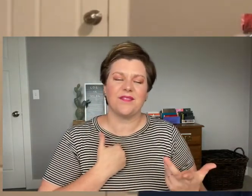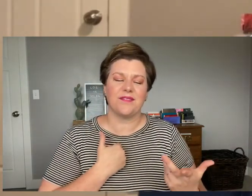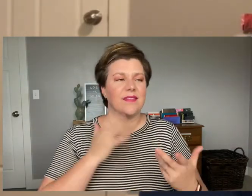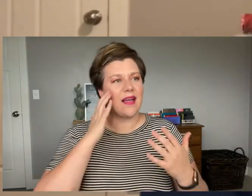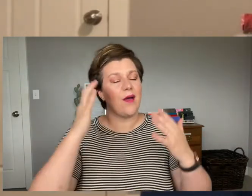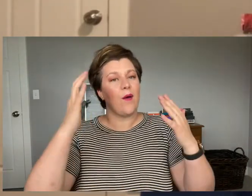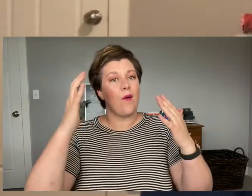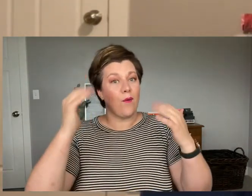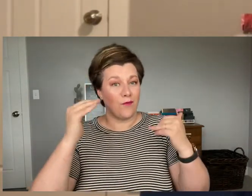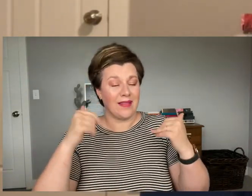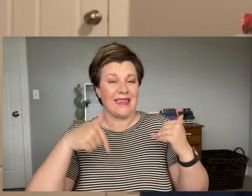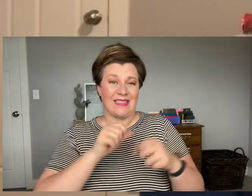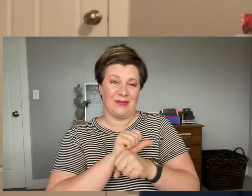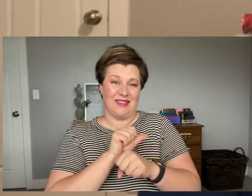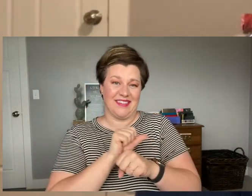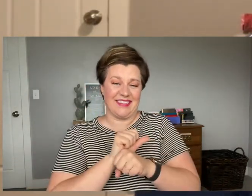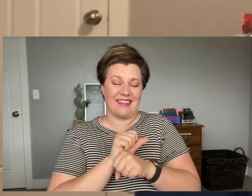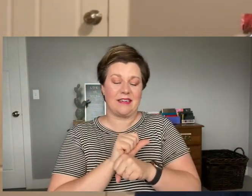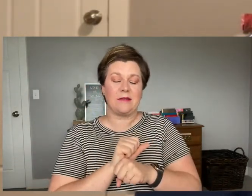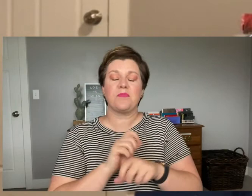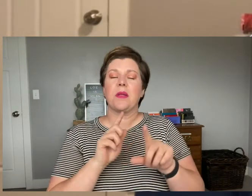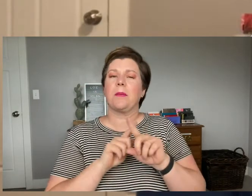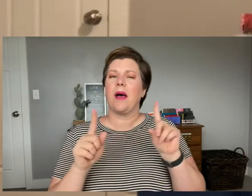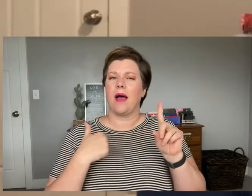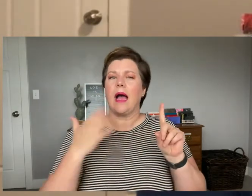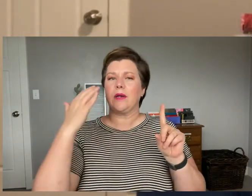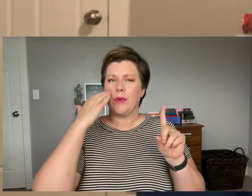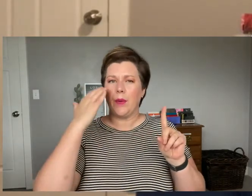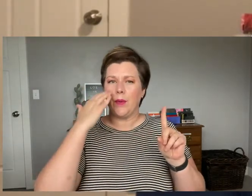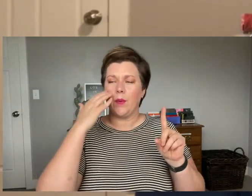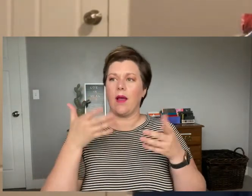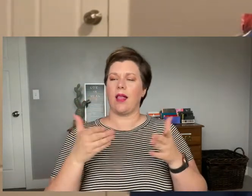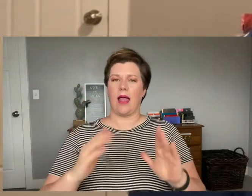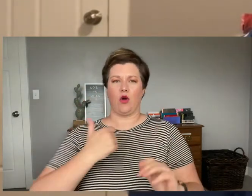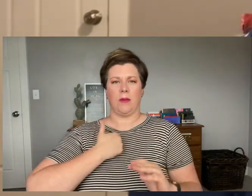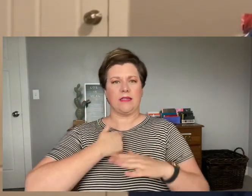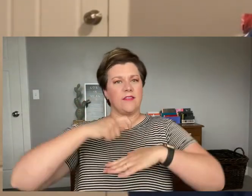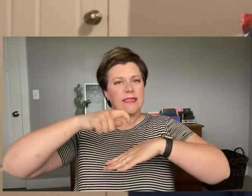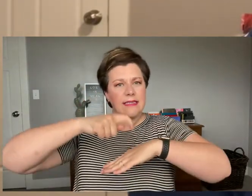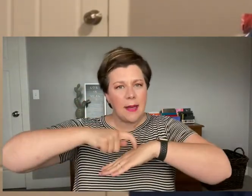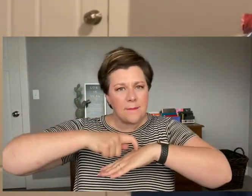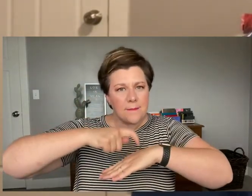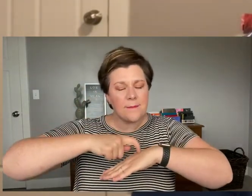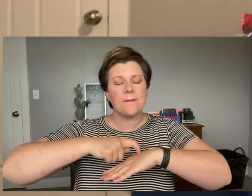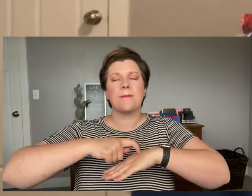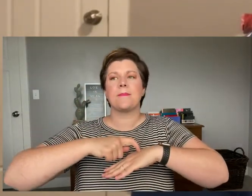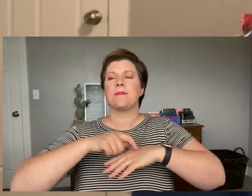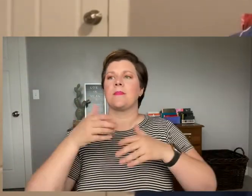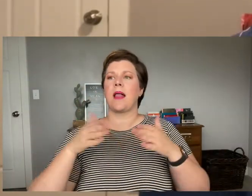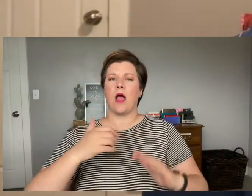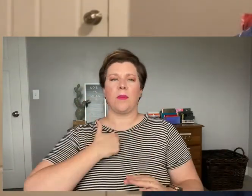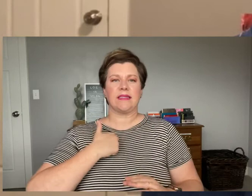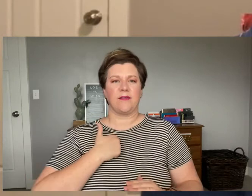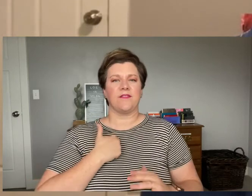makes it look like I'm not taking care of myself. So hopefully this is working. All I know is that giving myself